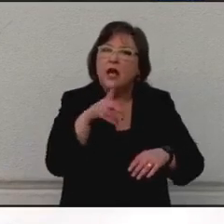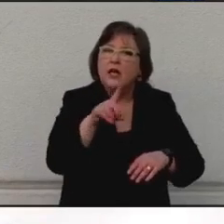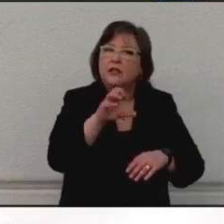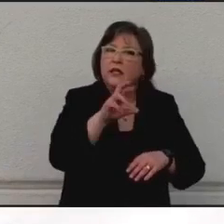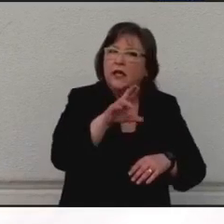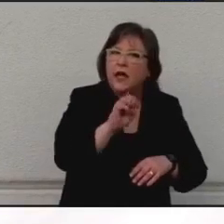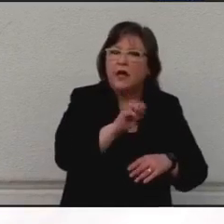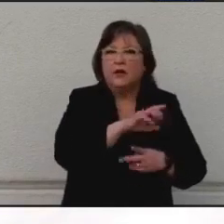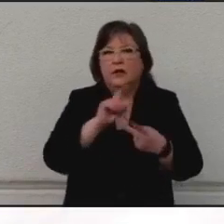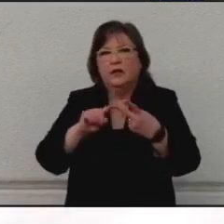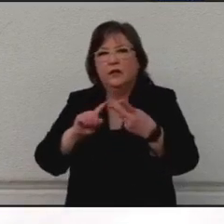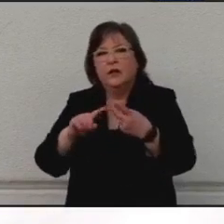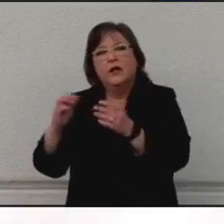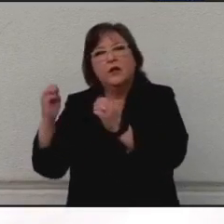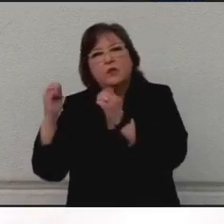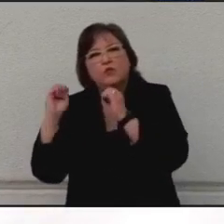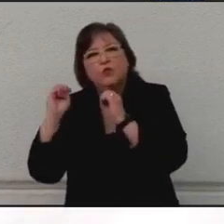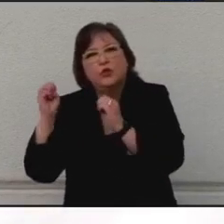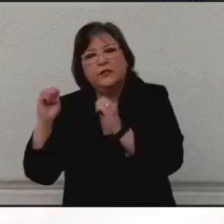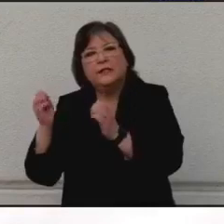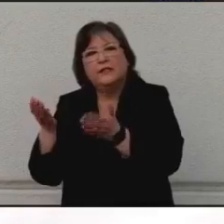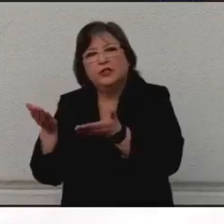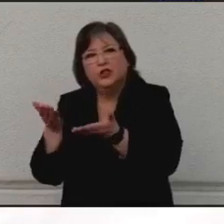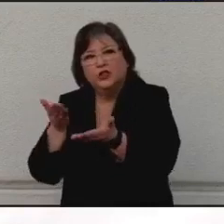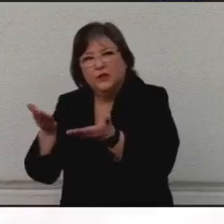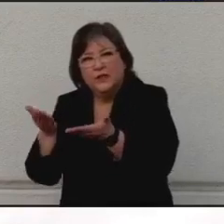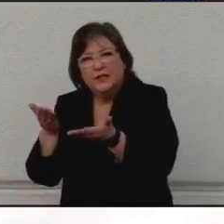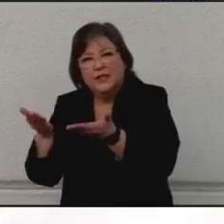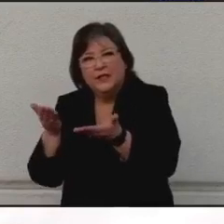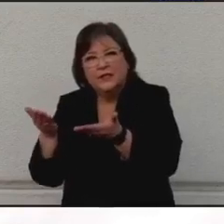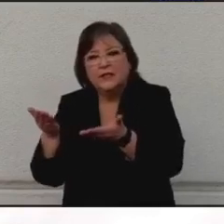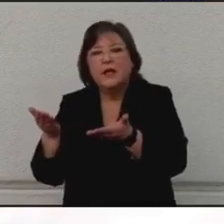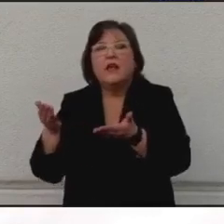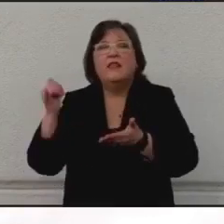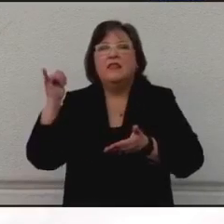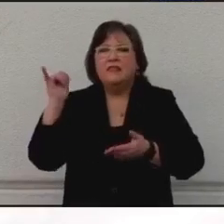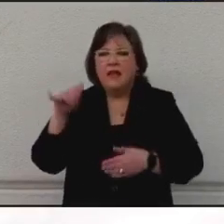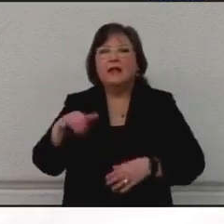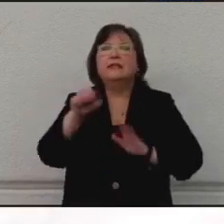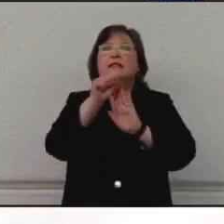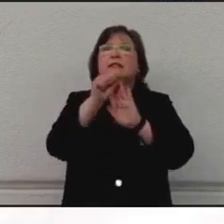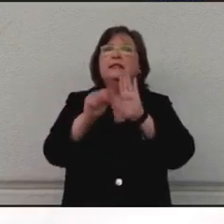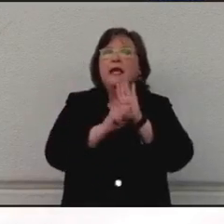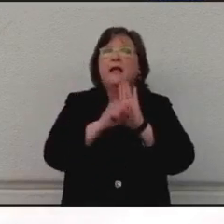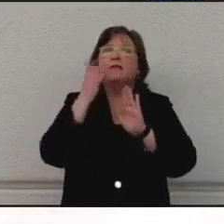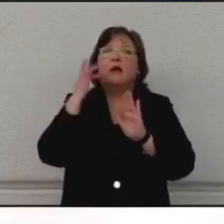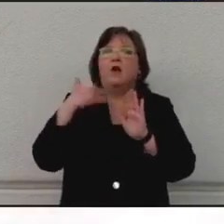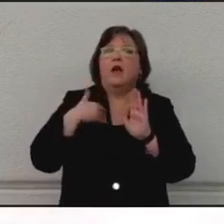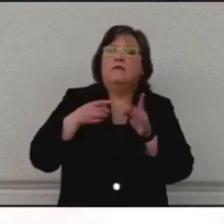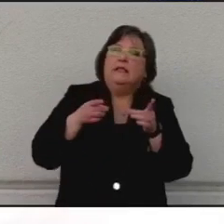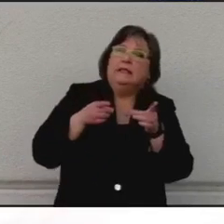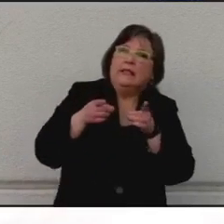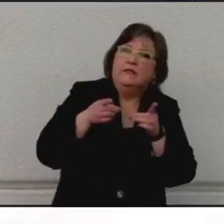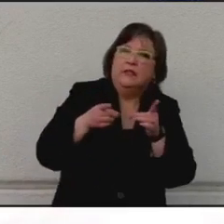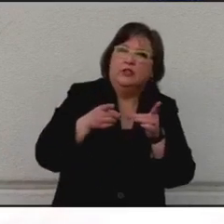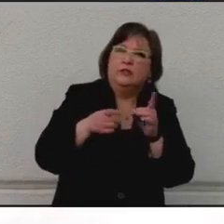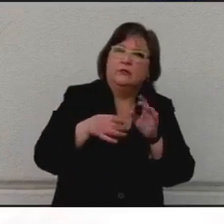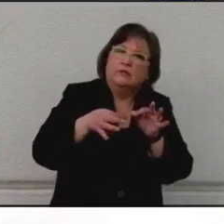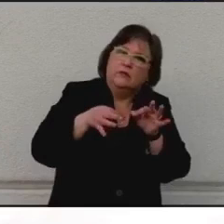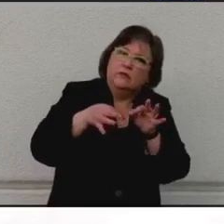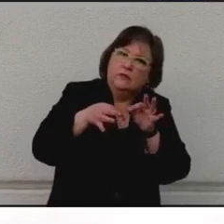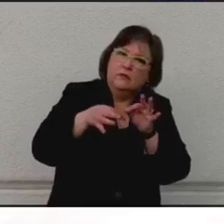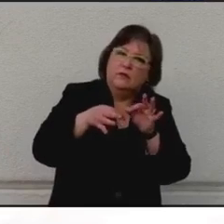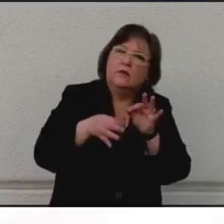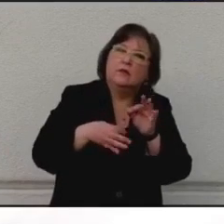agriculture, the state of California has given a definition for those sectors. They're rather broad. It's not really